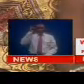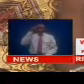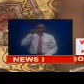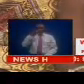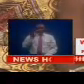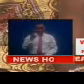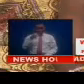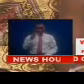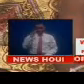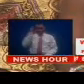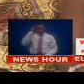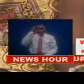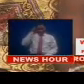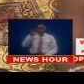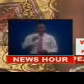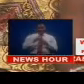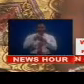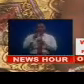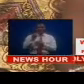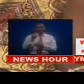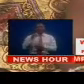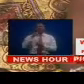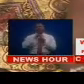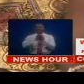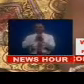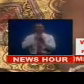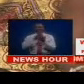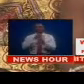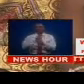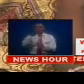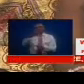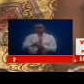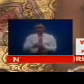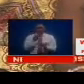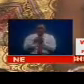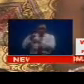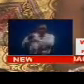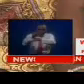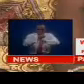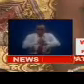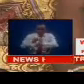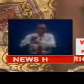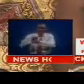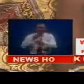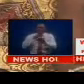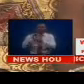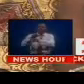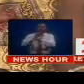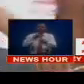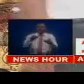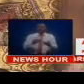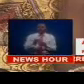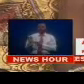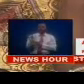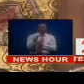NDC government. Another year government and the NDC for one. Yamomo, Yamawayuko. Well, where you mapa ye? Is my pa